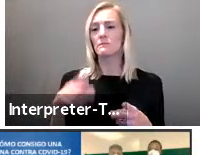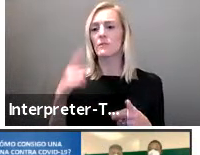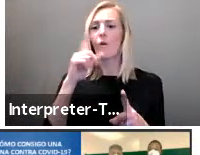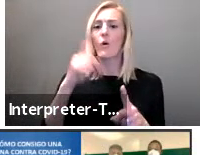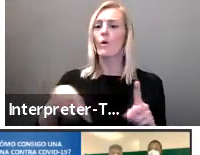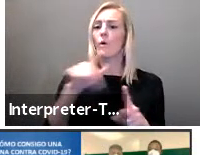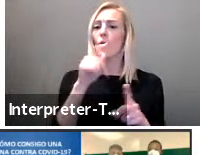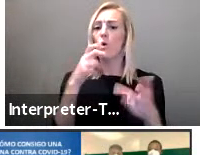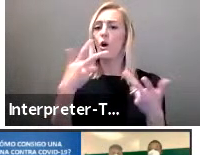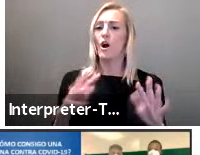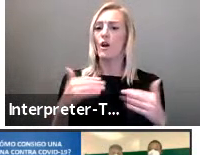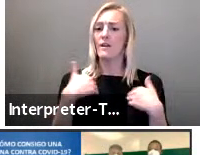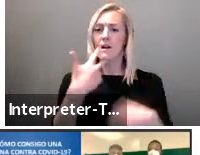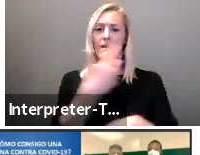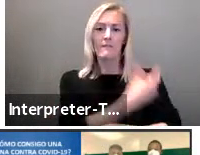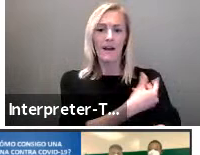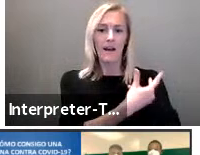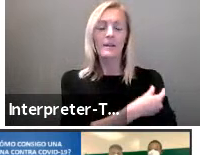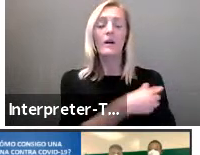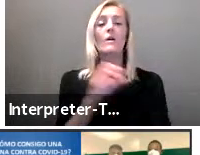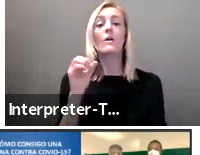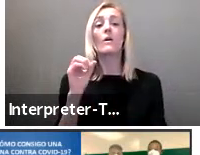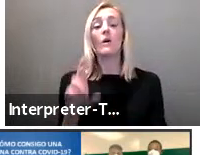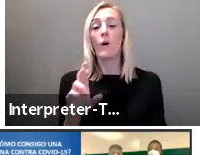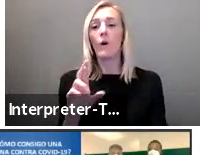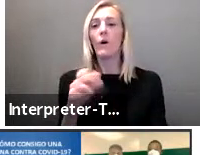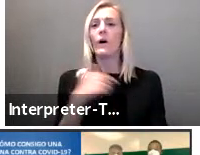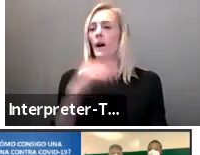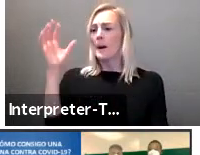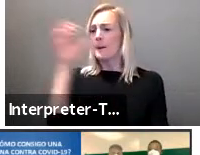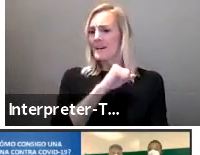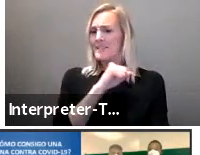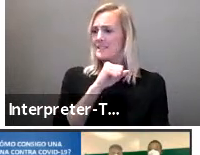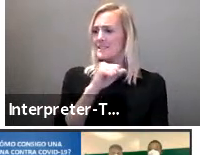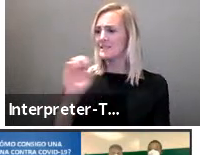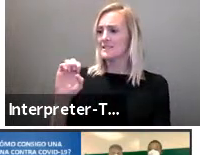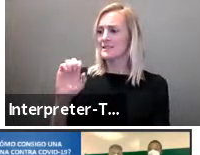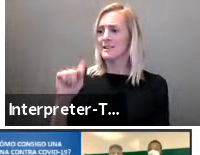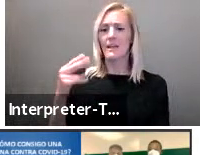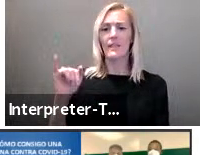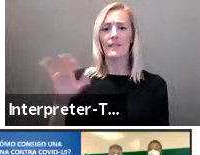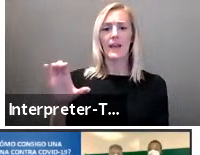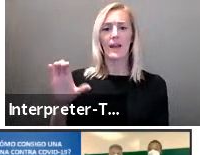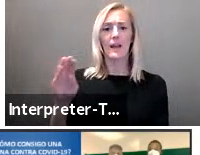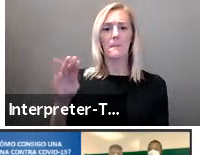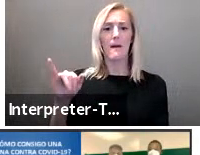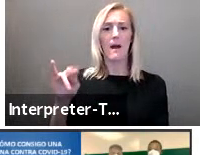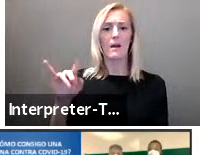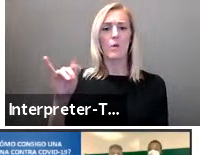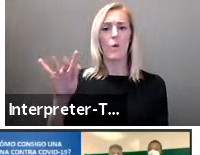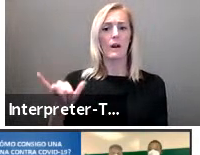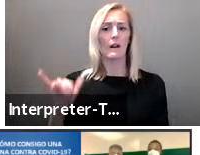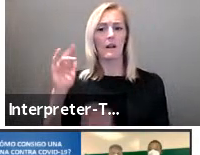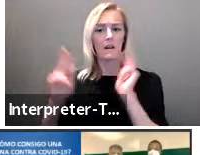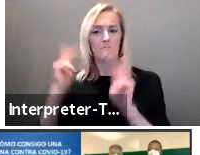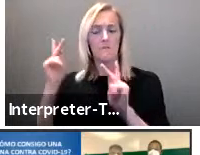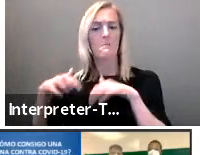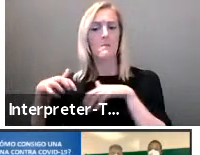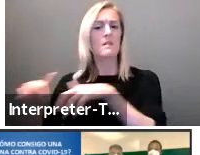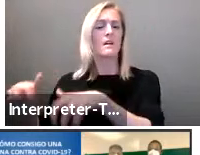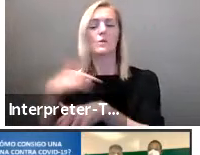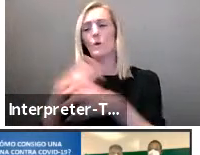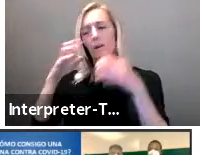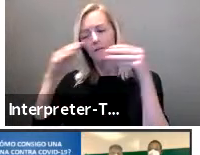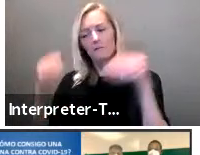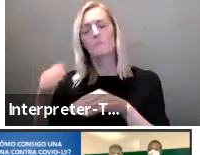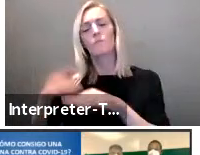vaccination, or we're missing our ethnic minority populations. We wanted to concentrate on those